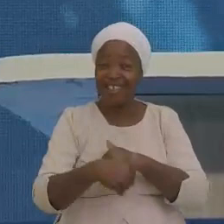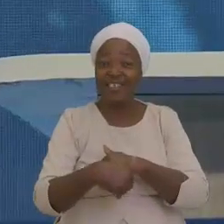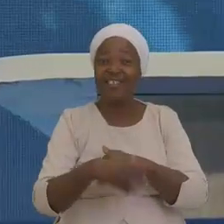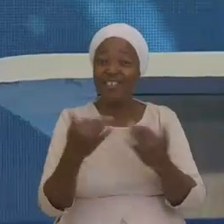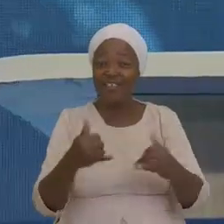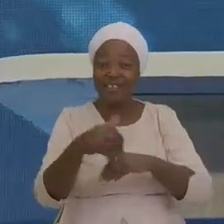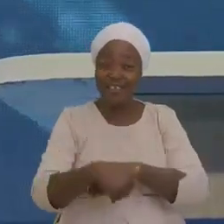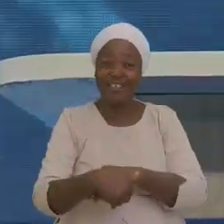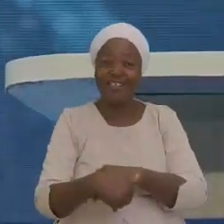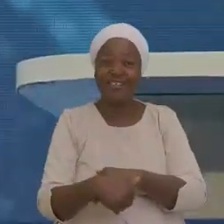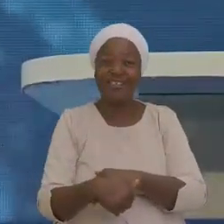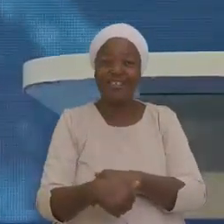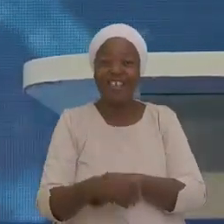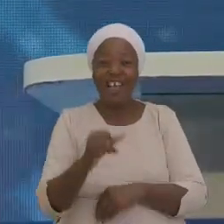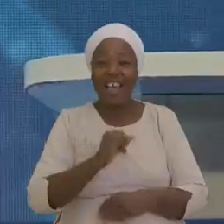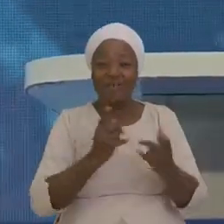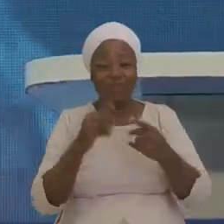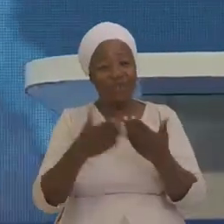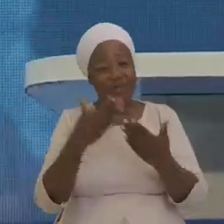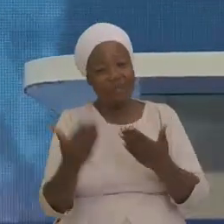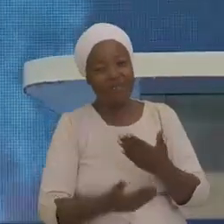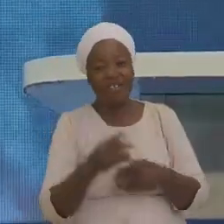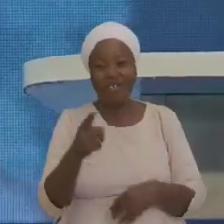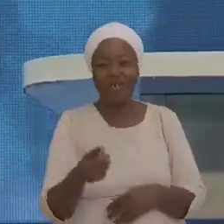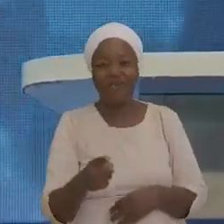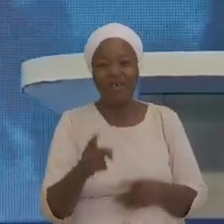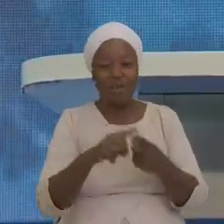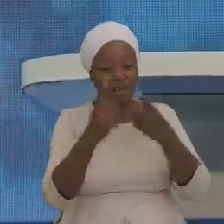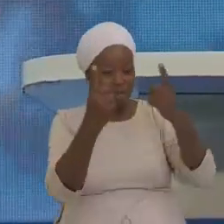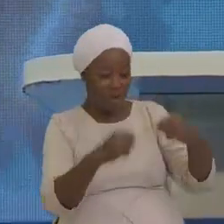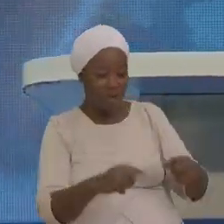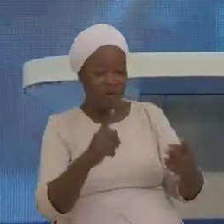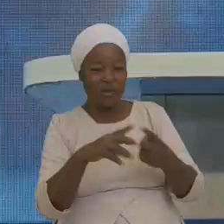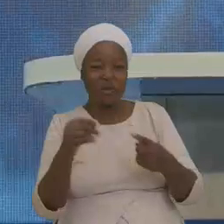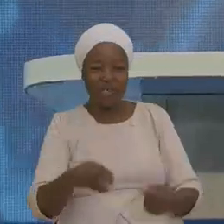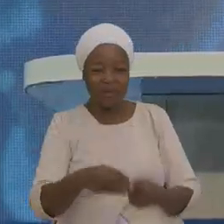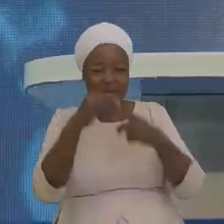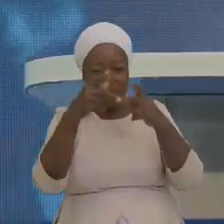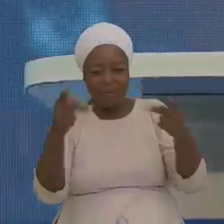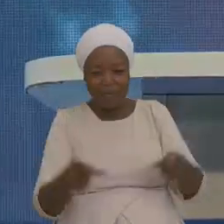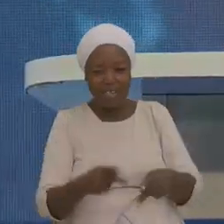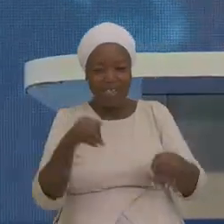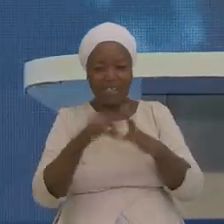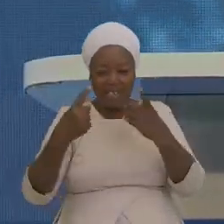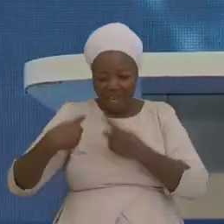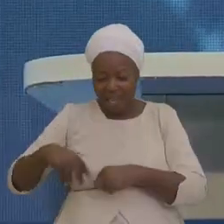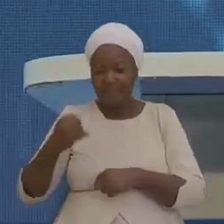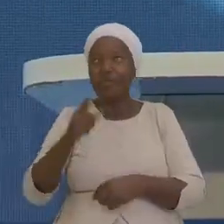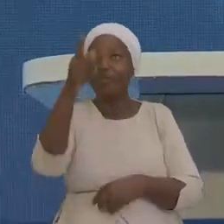Tonight, I want to invite you to come to a special place in the heart of God.